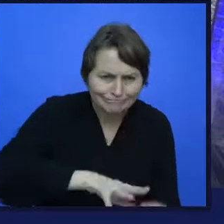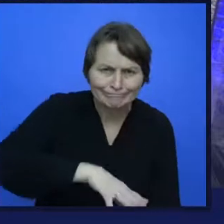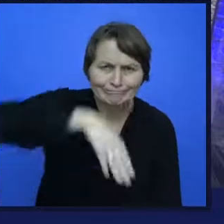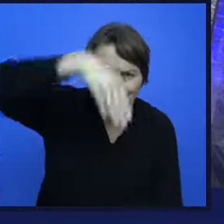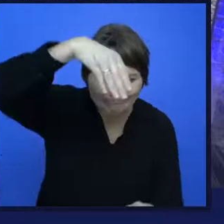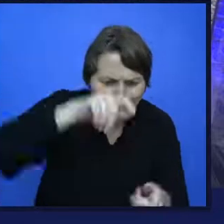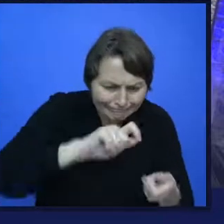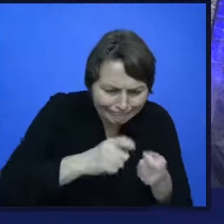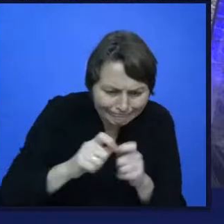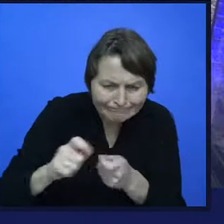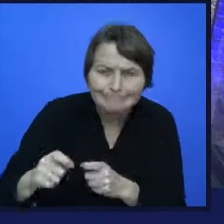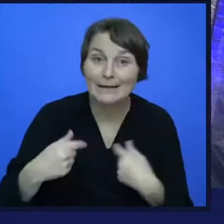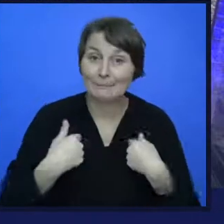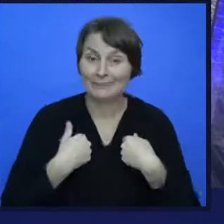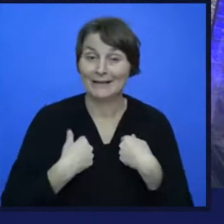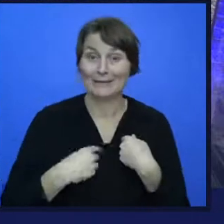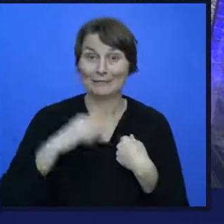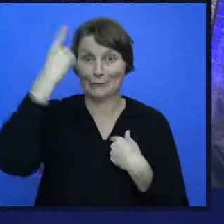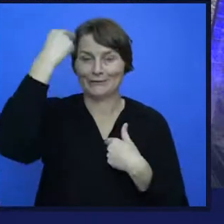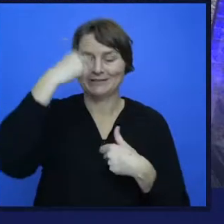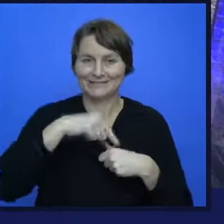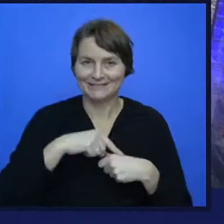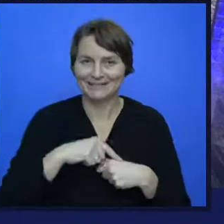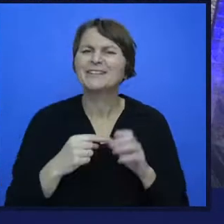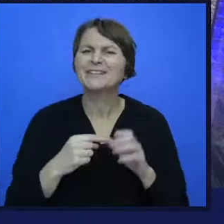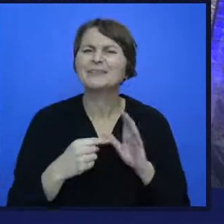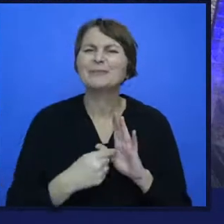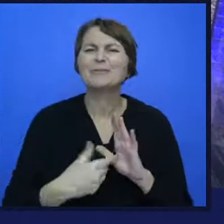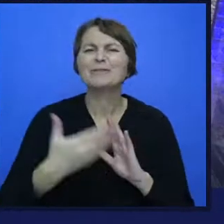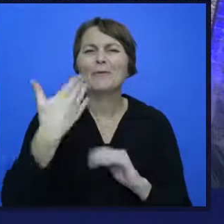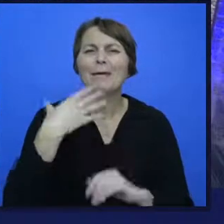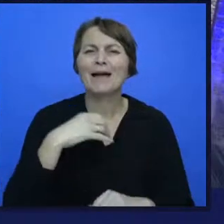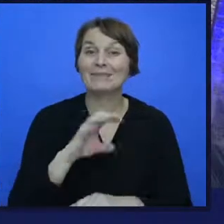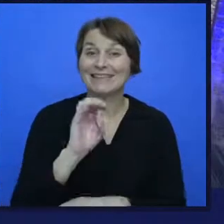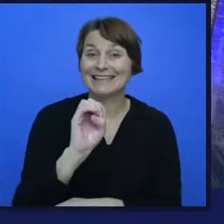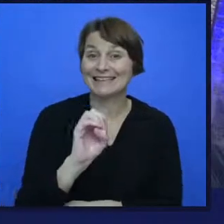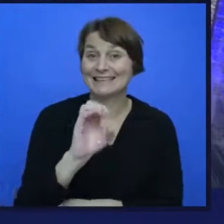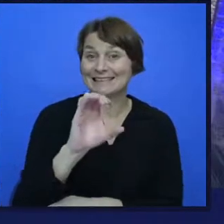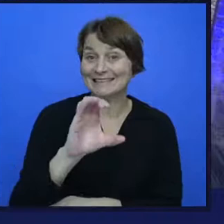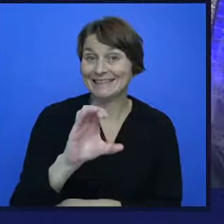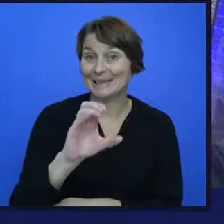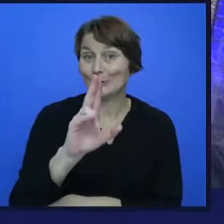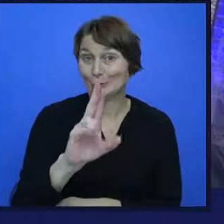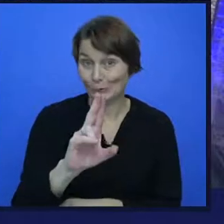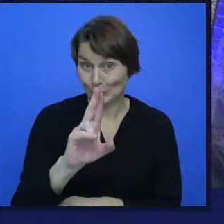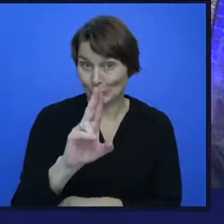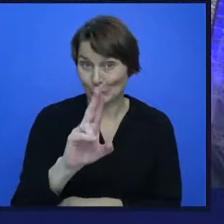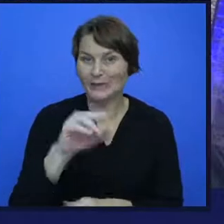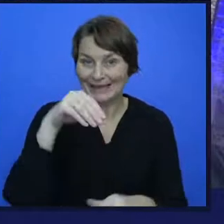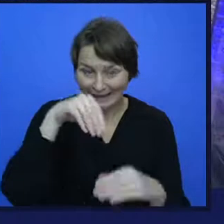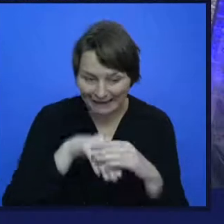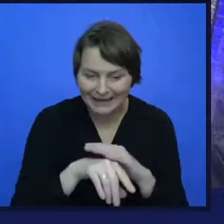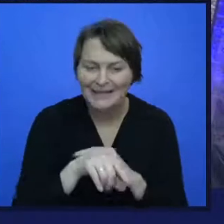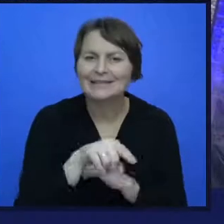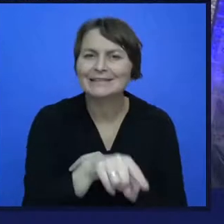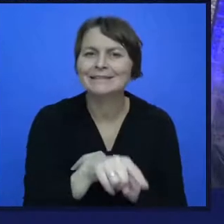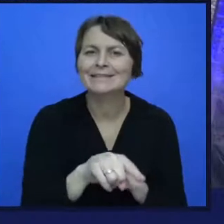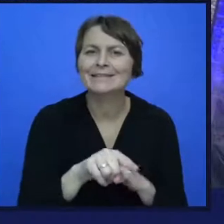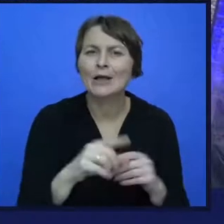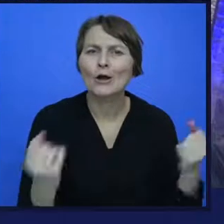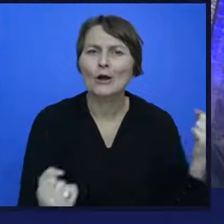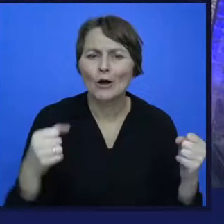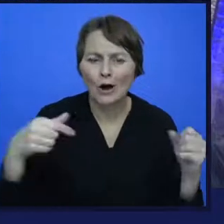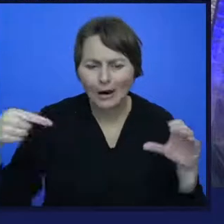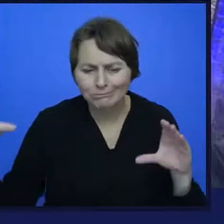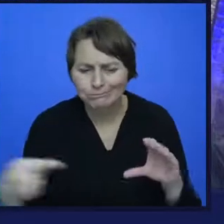My first jump into technology was when they introduced the ECU into the vehicles, and I was connecting via serial port on a 486 to an